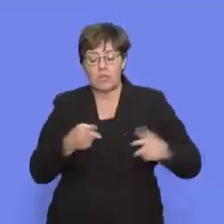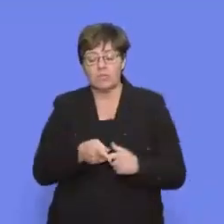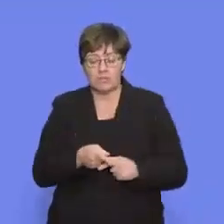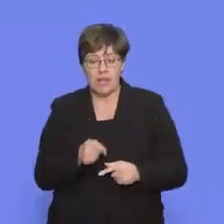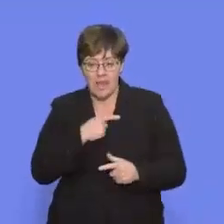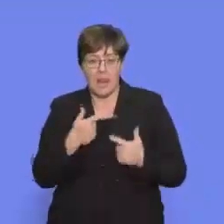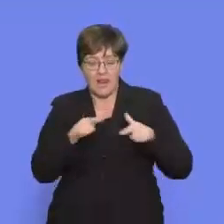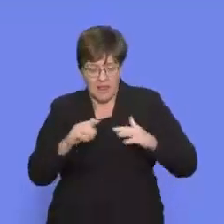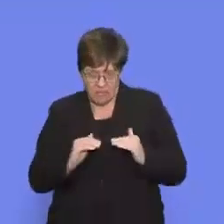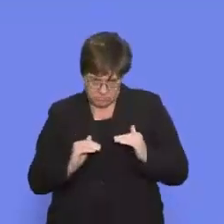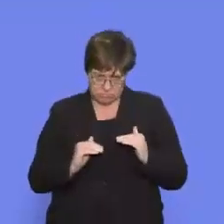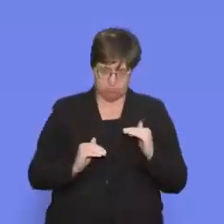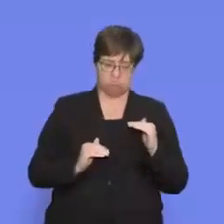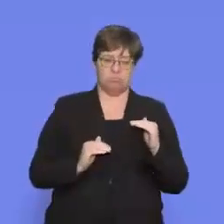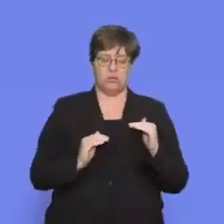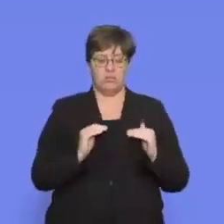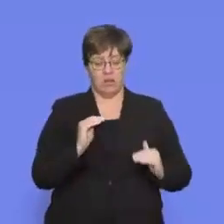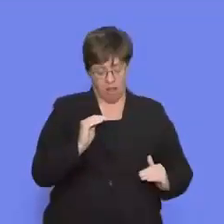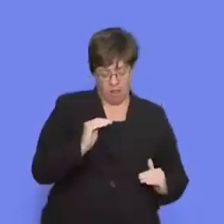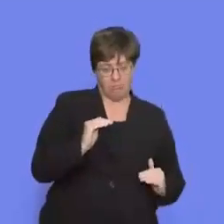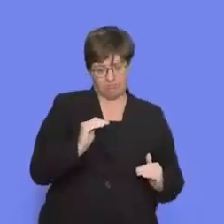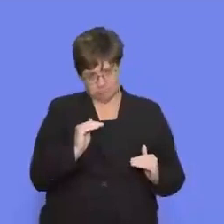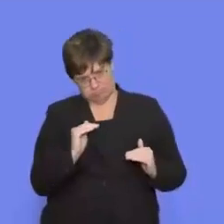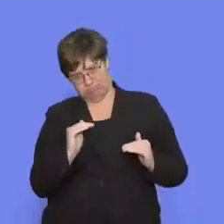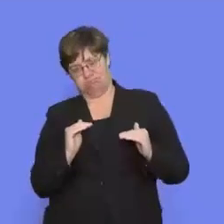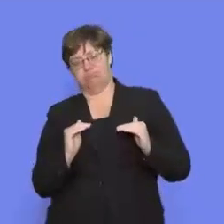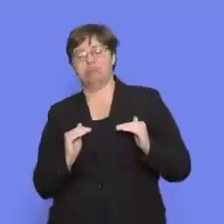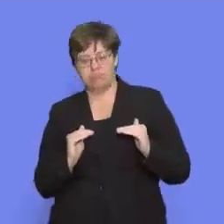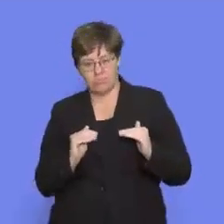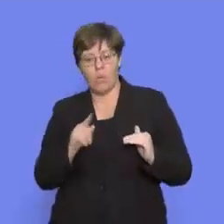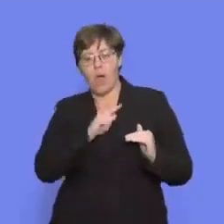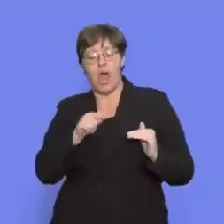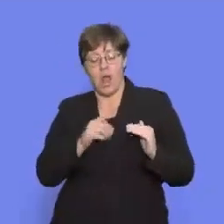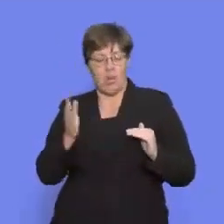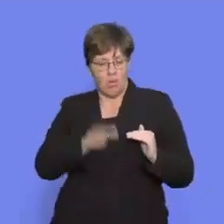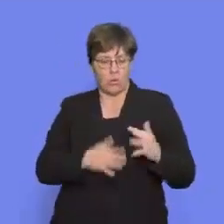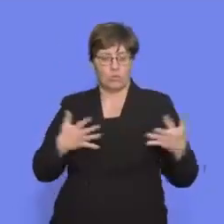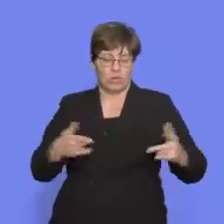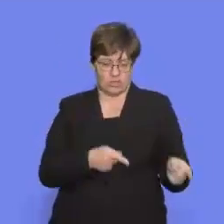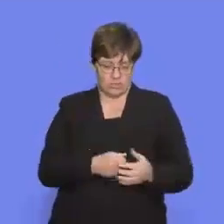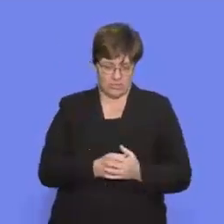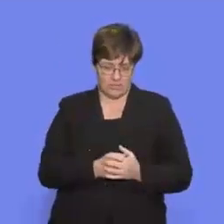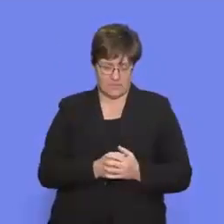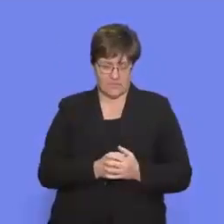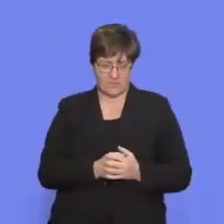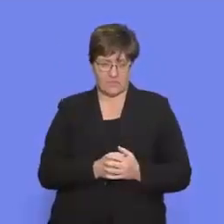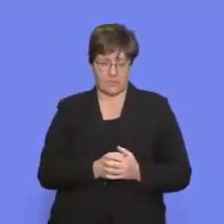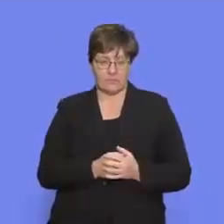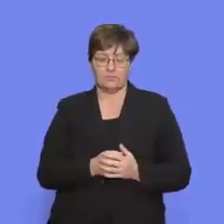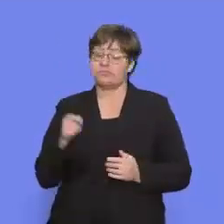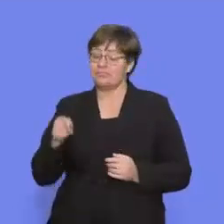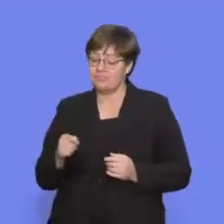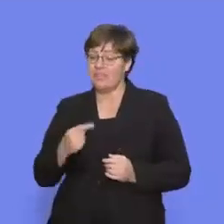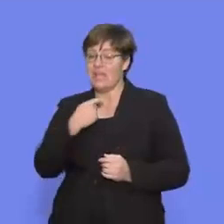because it was low. Then when thyroxine level is too high, what will